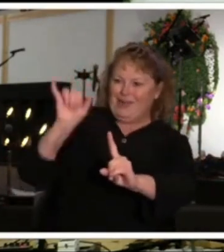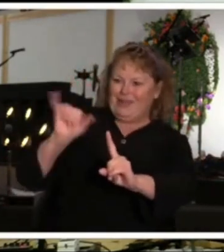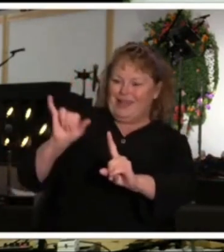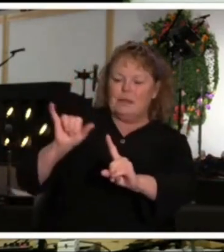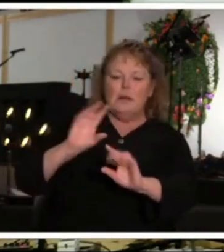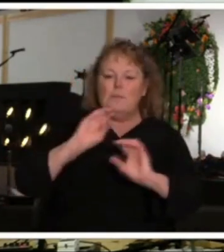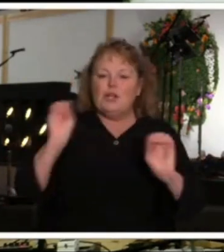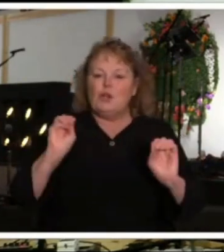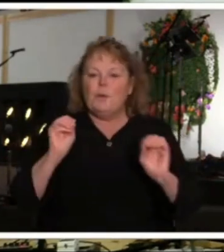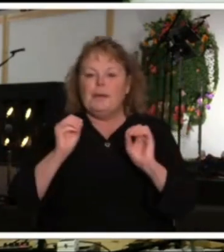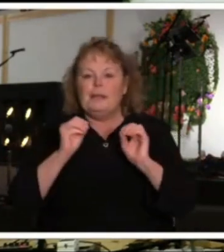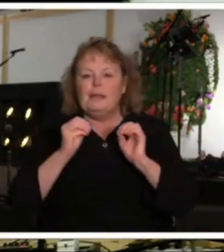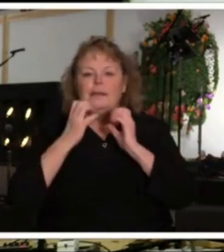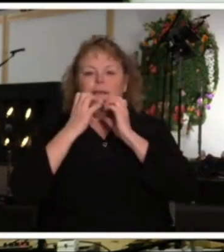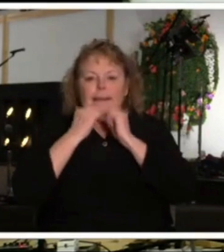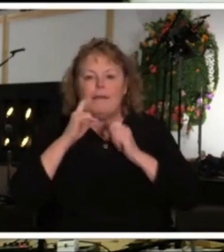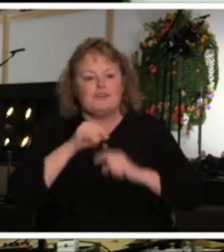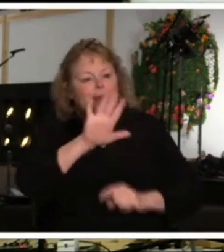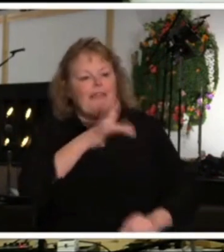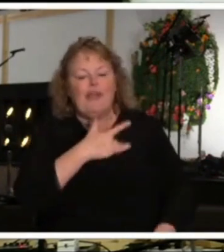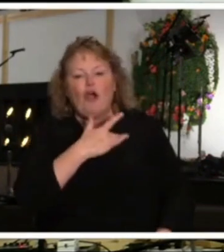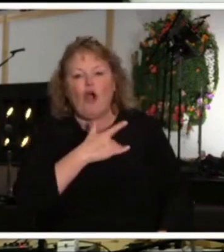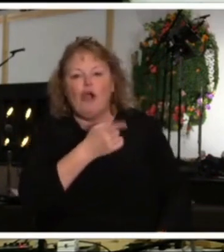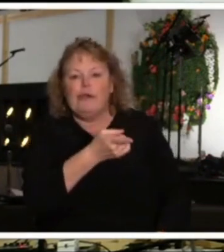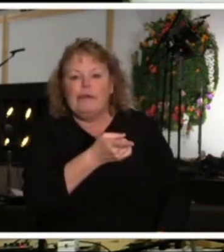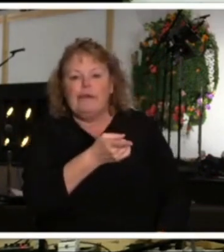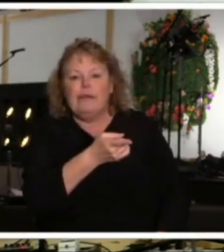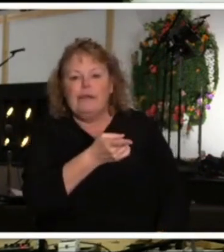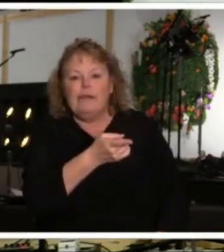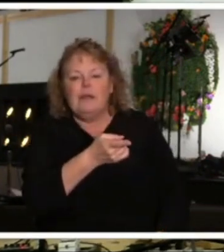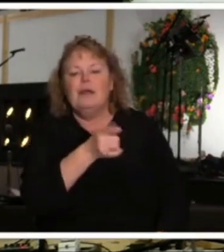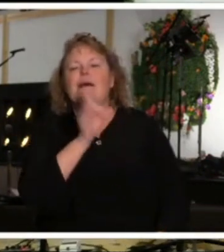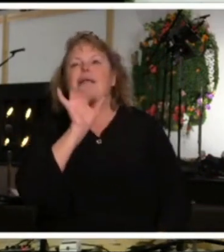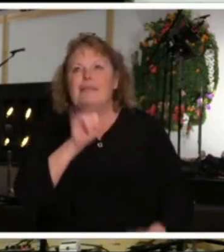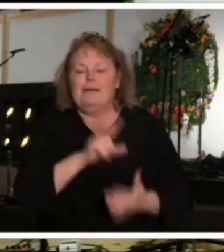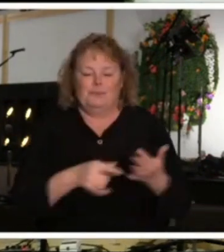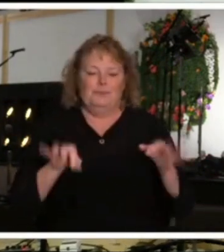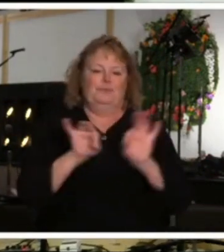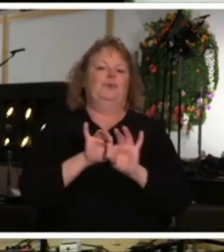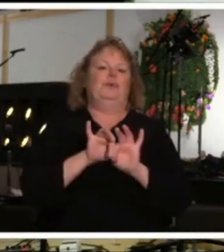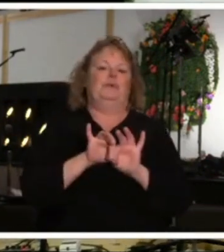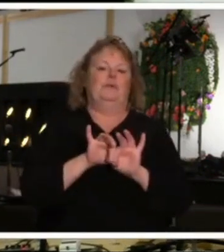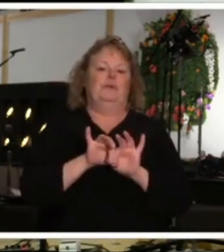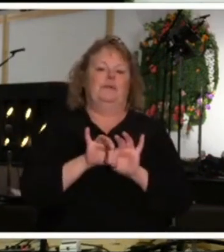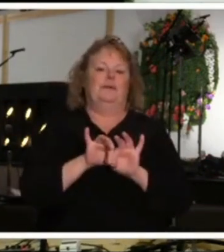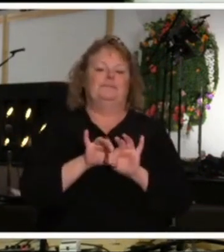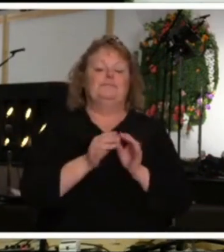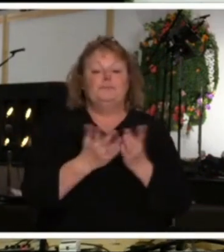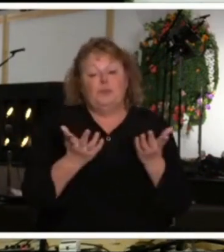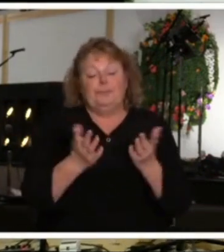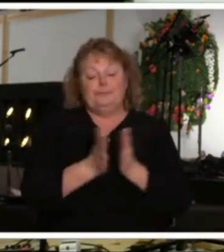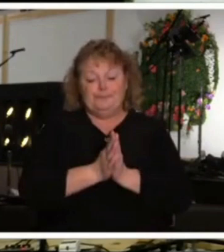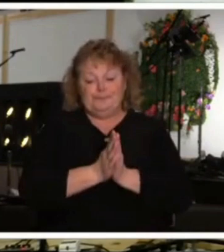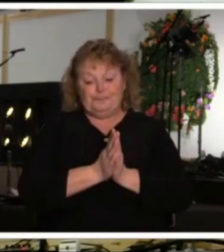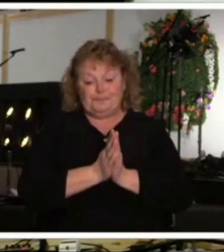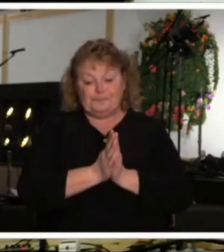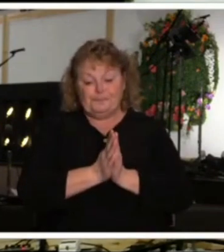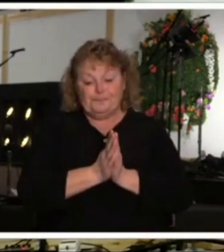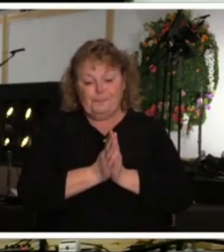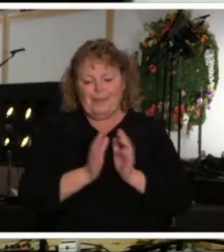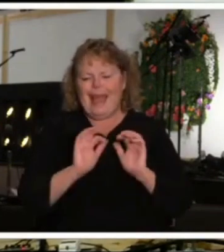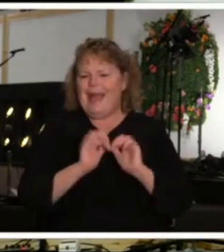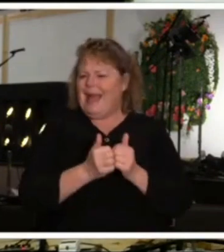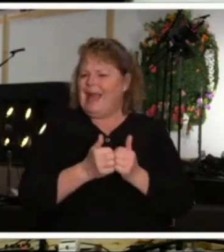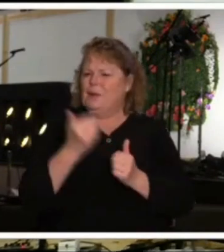their hearts. And that's what it's all about. So the question becomes, how do you